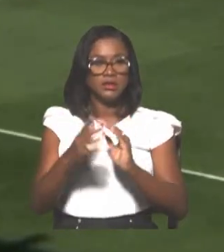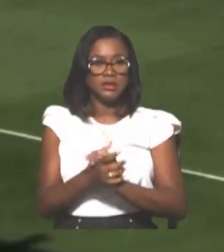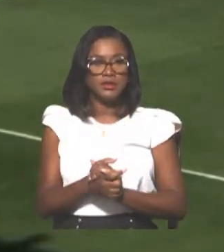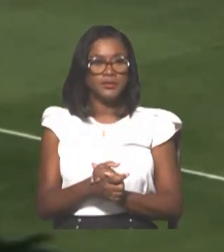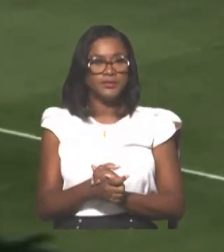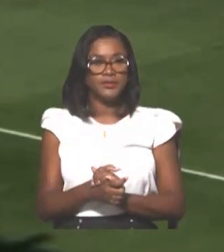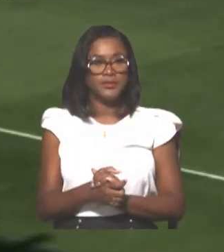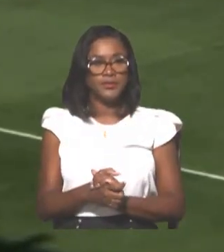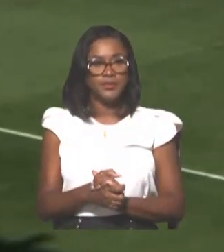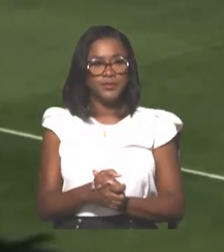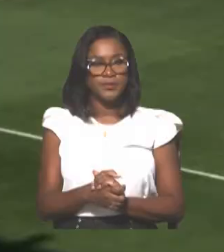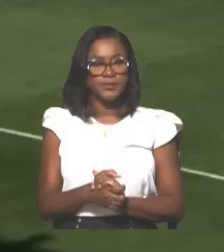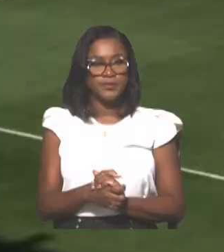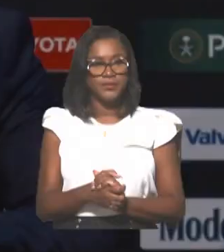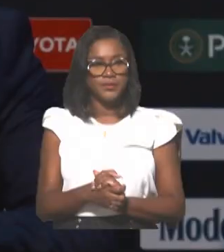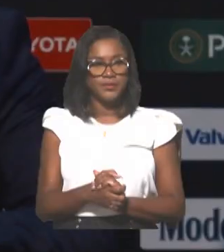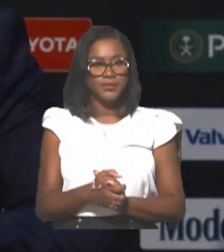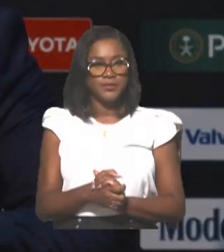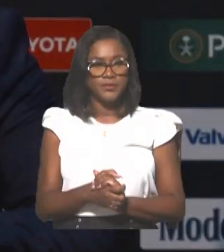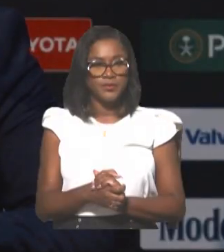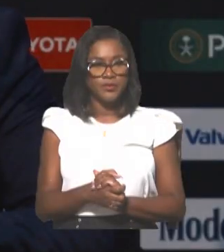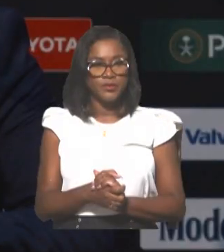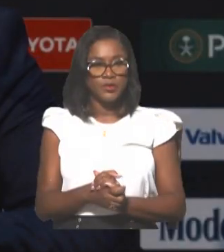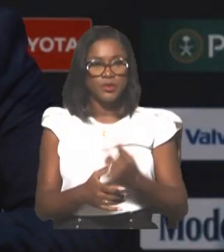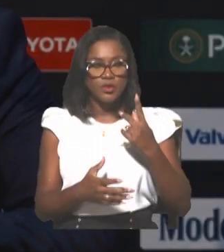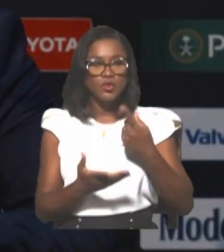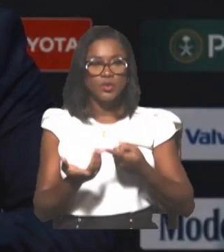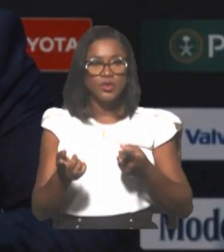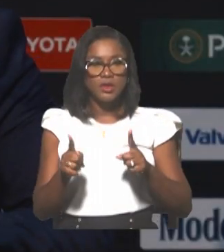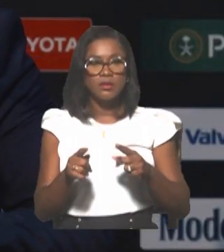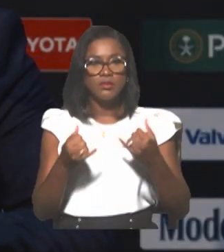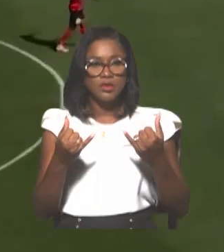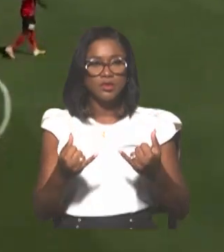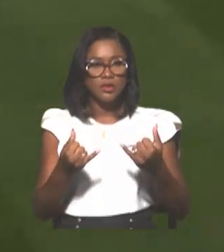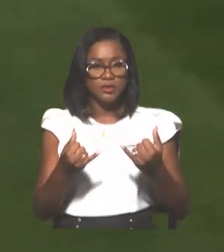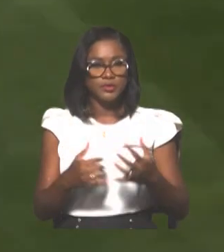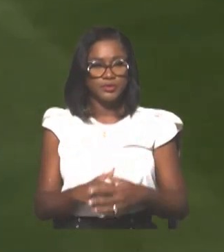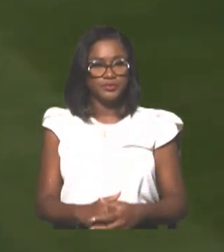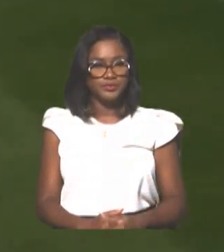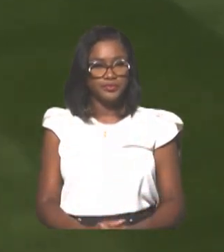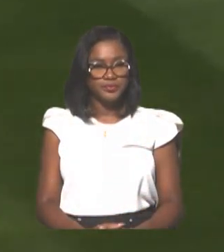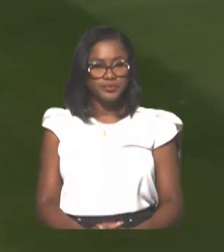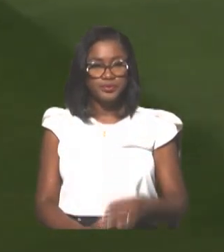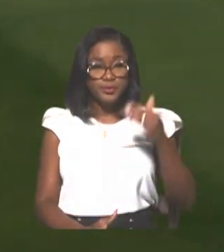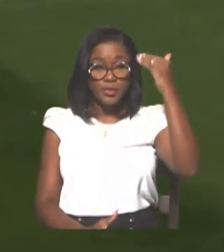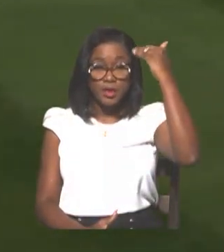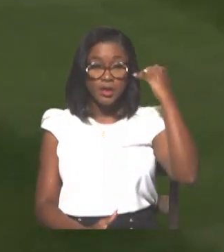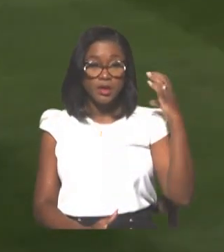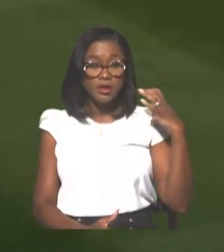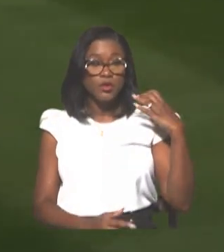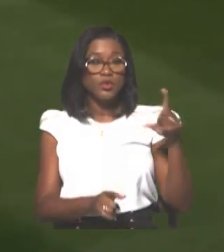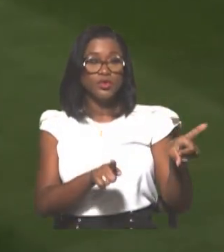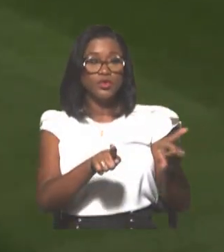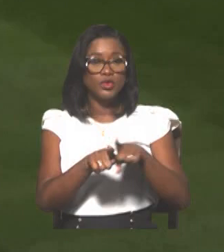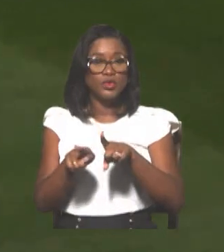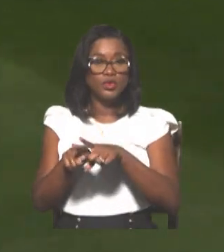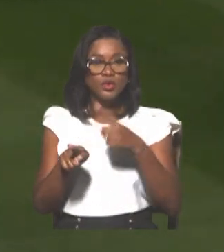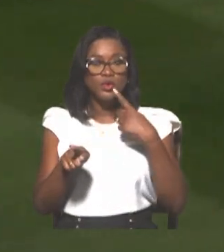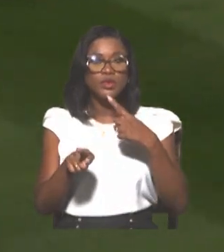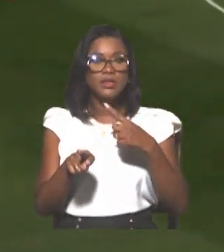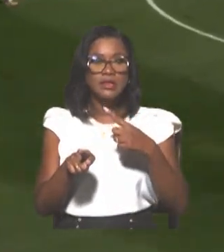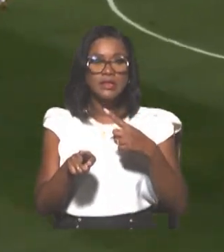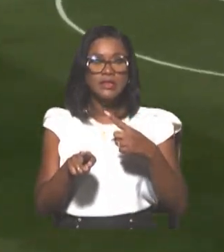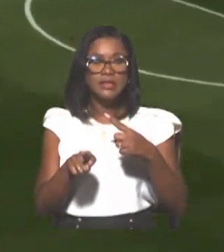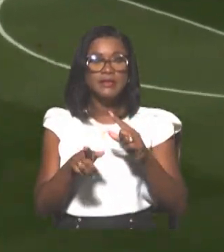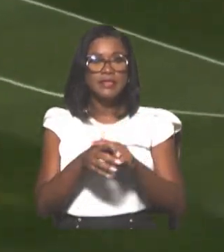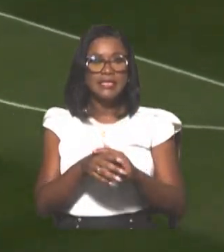class in where we are at the moment as a country. The head coach also suggested that the amount of matches played